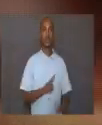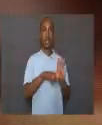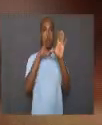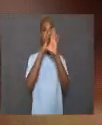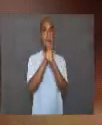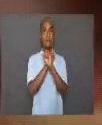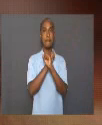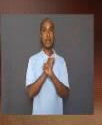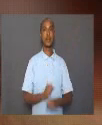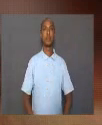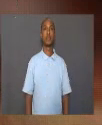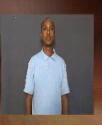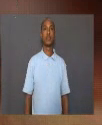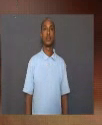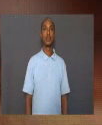Time's up!